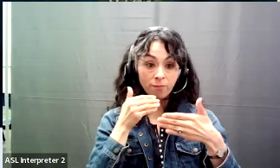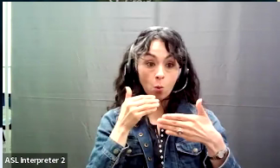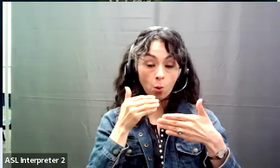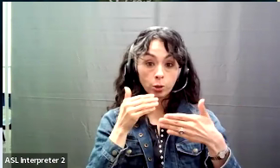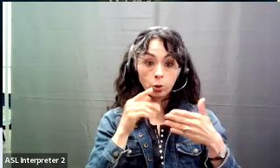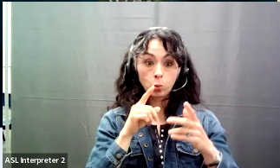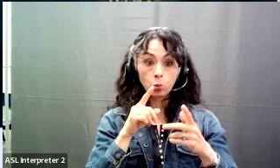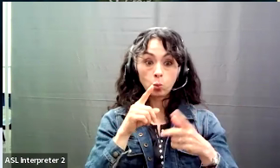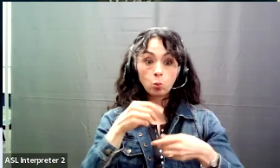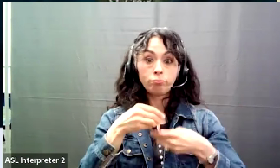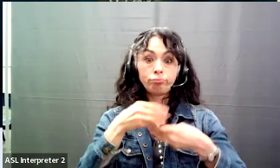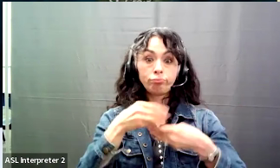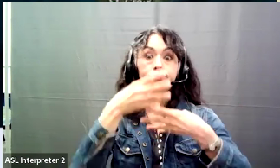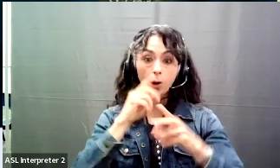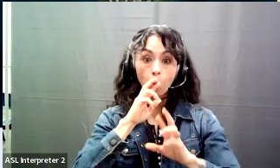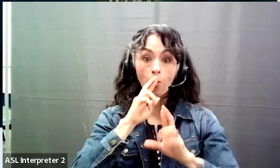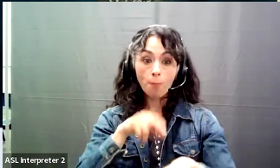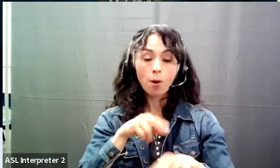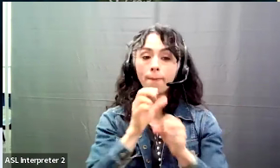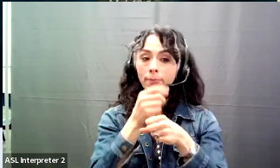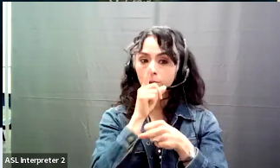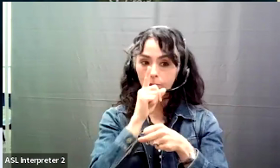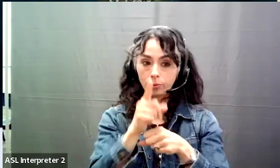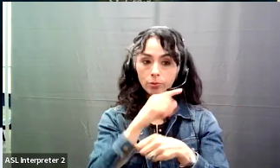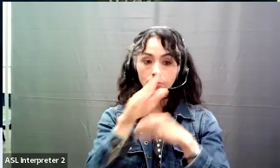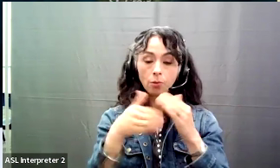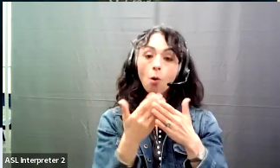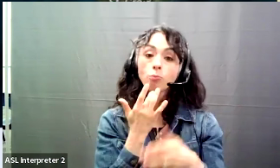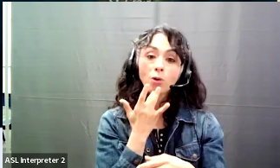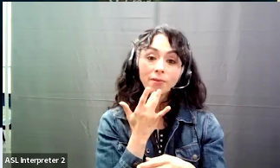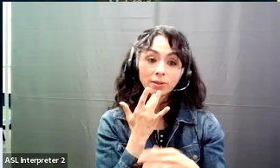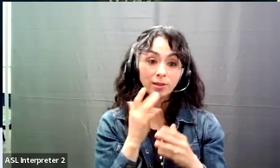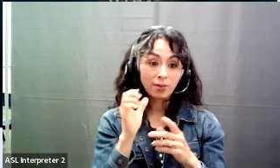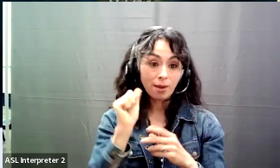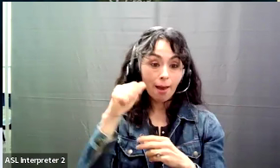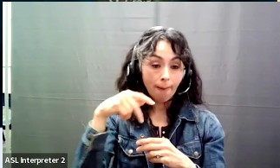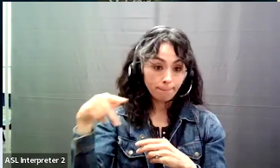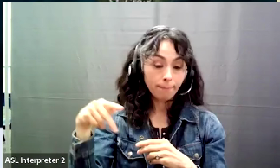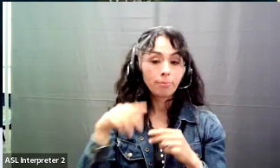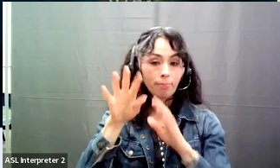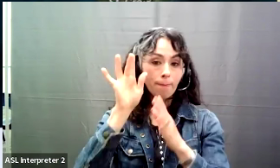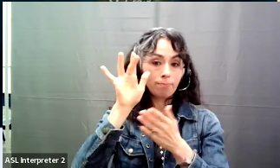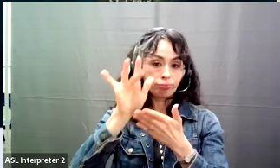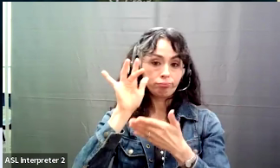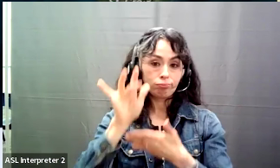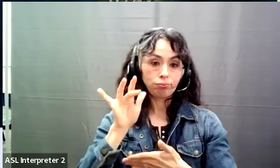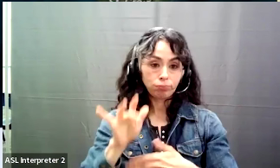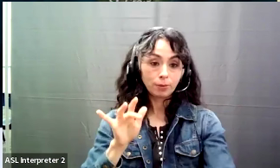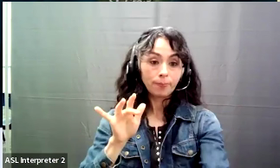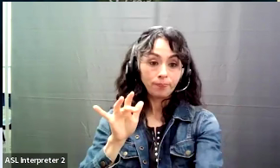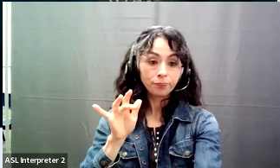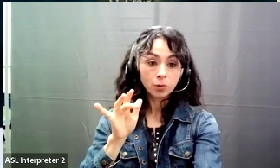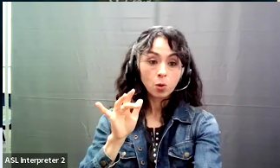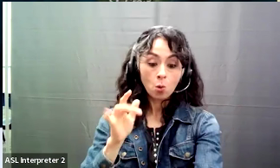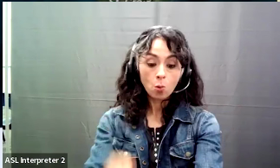the report. We have to make sure that the application preferences are selected so that when